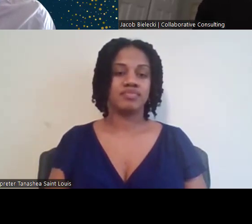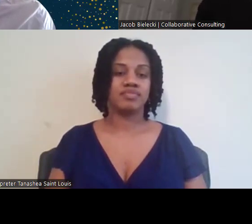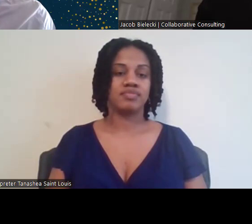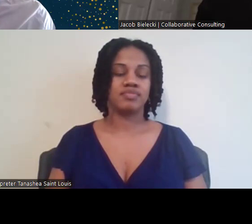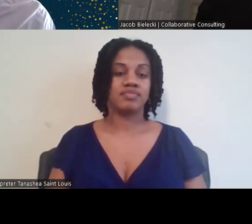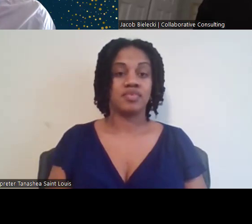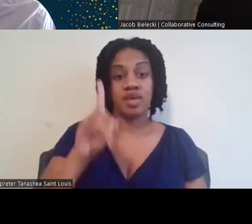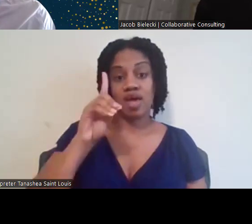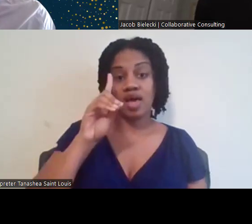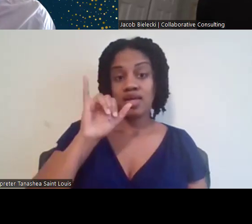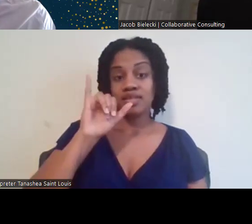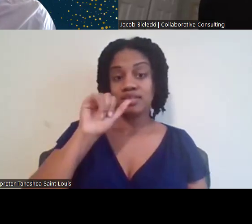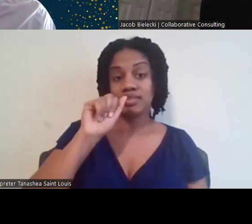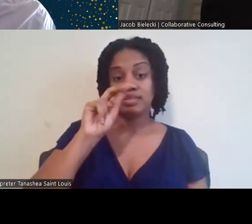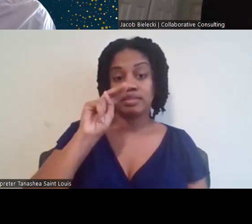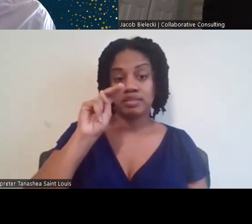Diane, I see your hand.